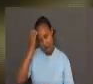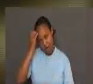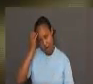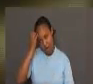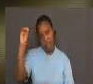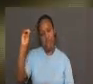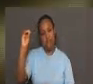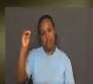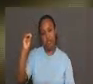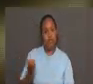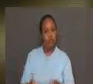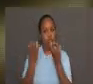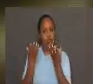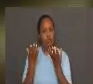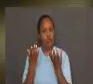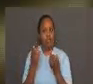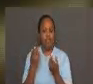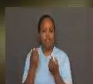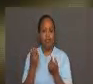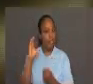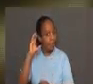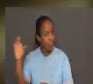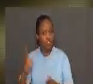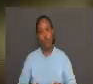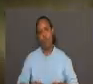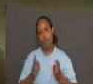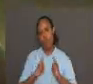opinion begins to carry a lot of weight.